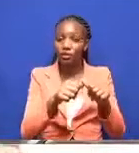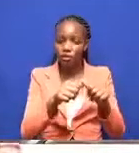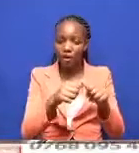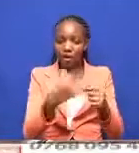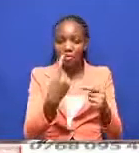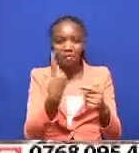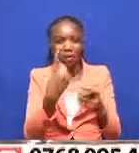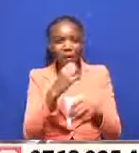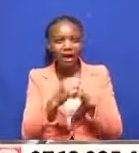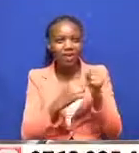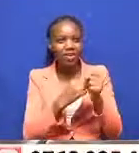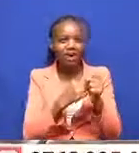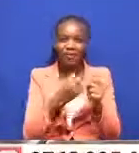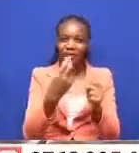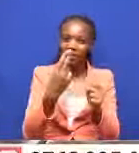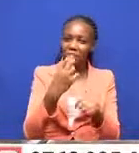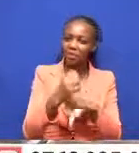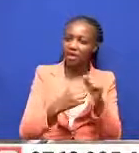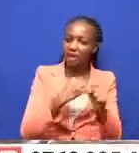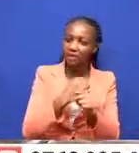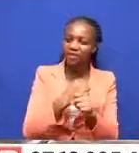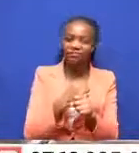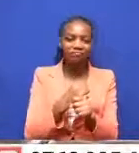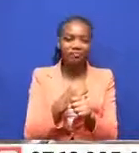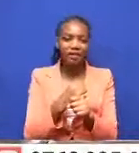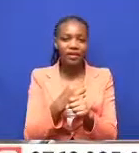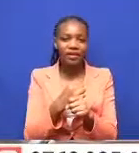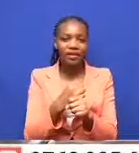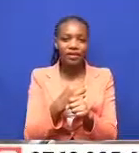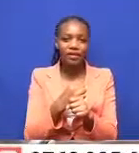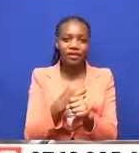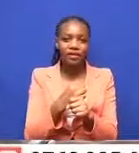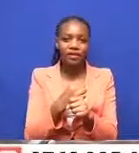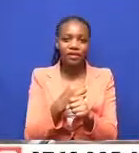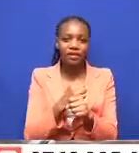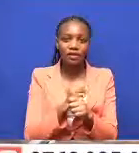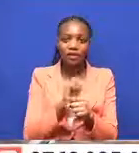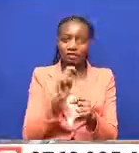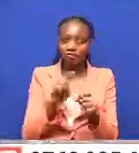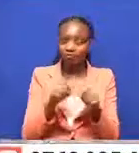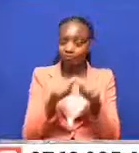1 year, 2 years, and so on.